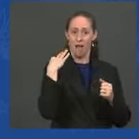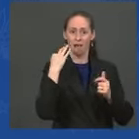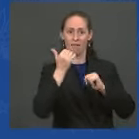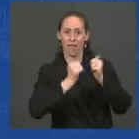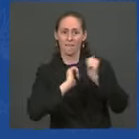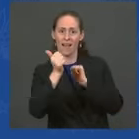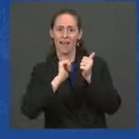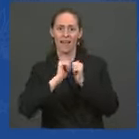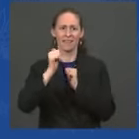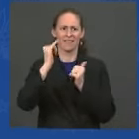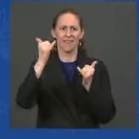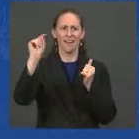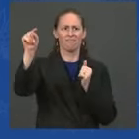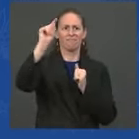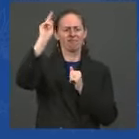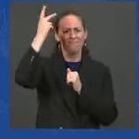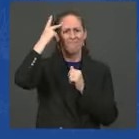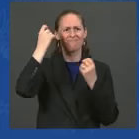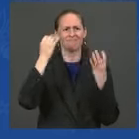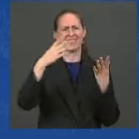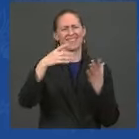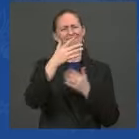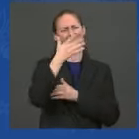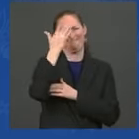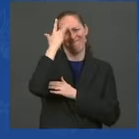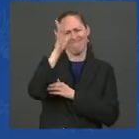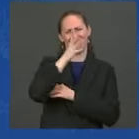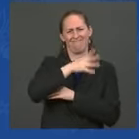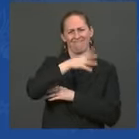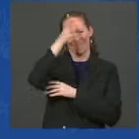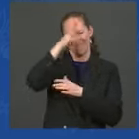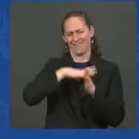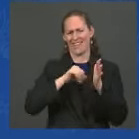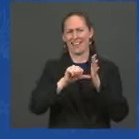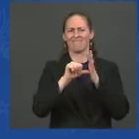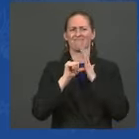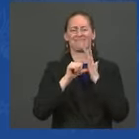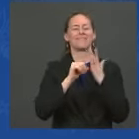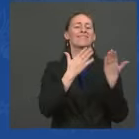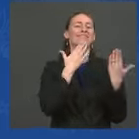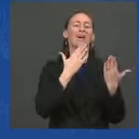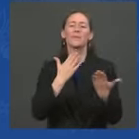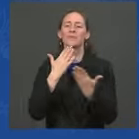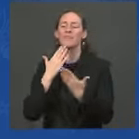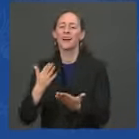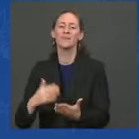decent, smart women and men, and there's a lot we can get done. So thank you very much.